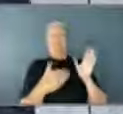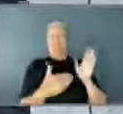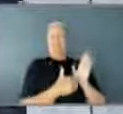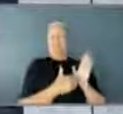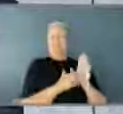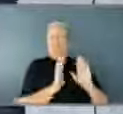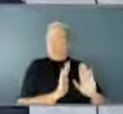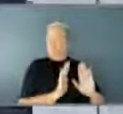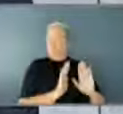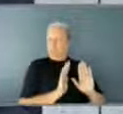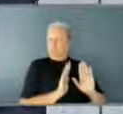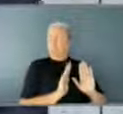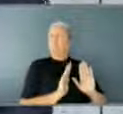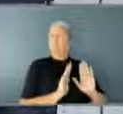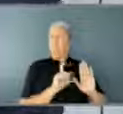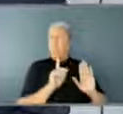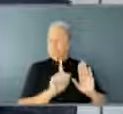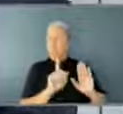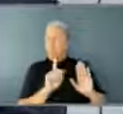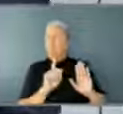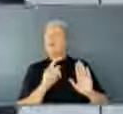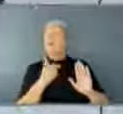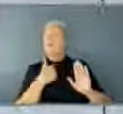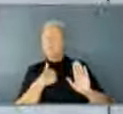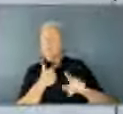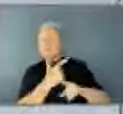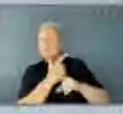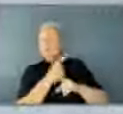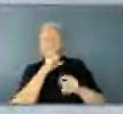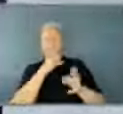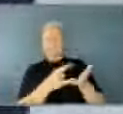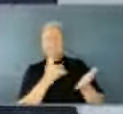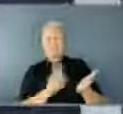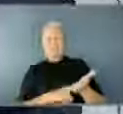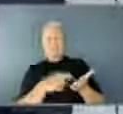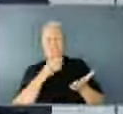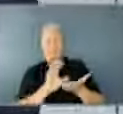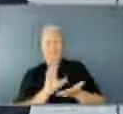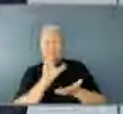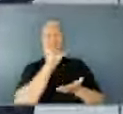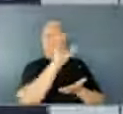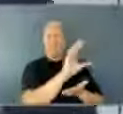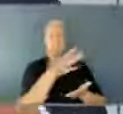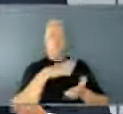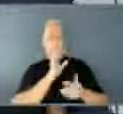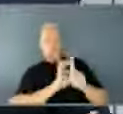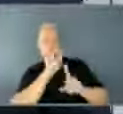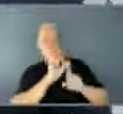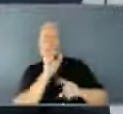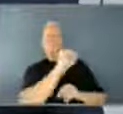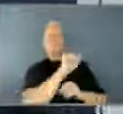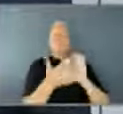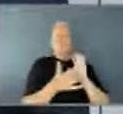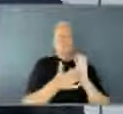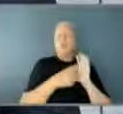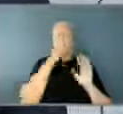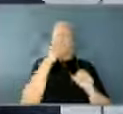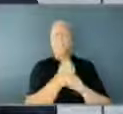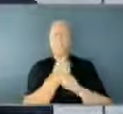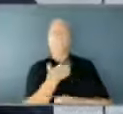with CSL in their production capabilities, not just on virus vaccines, but anti-venom vaccines and a whole range of other vaccines. So